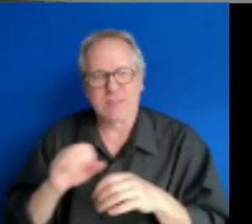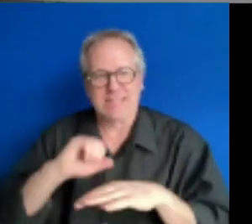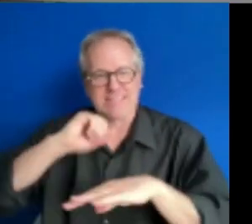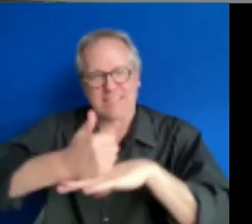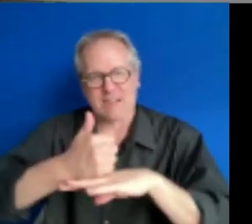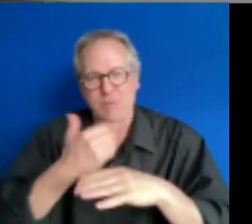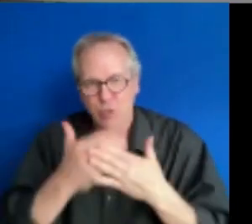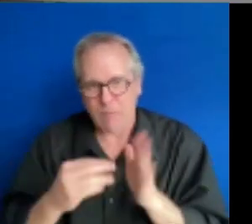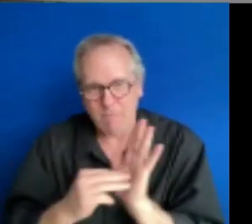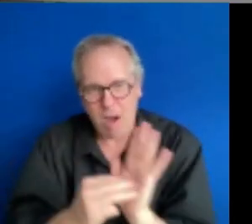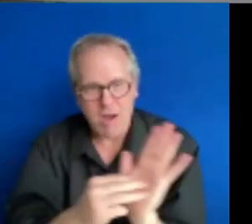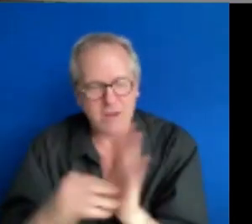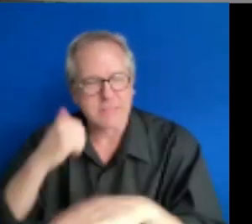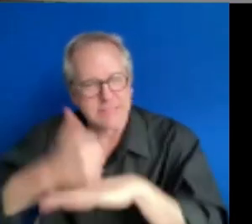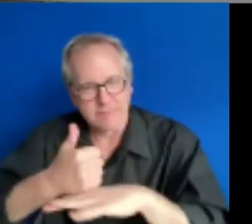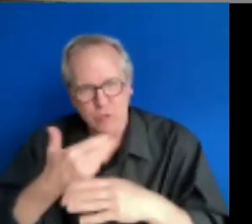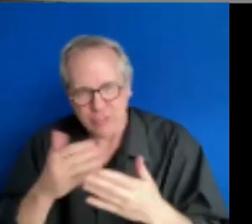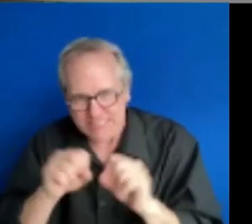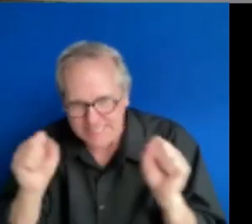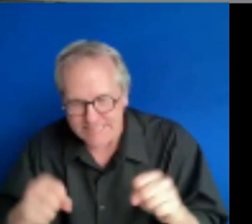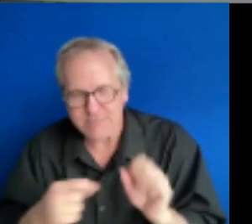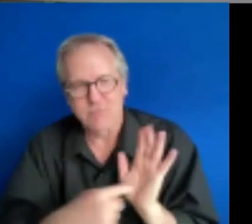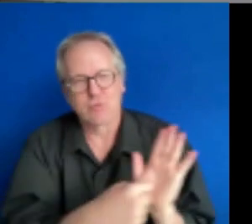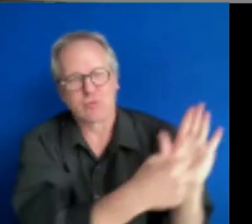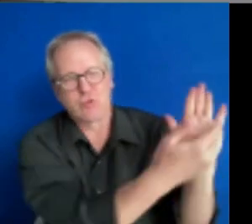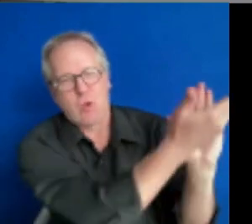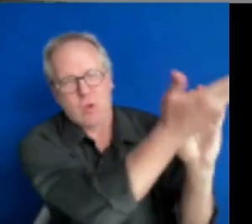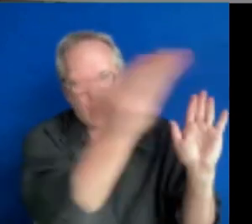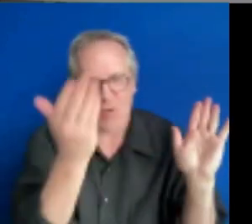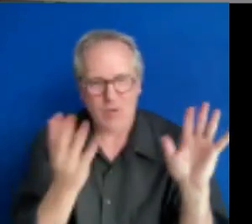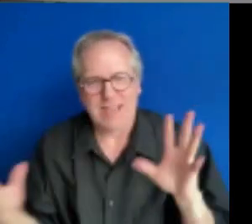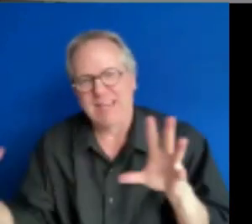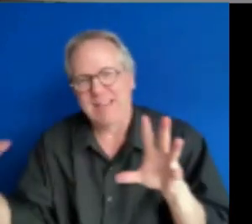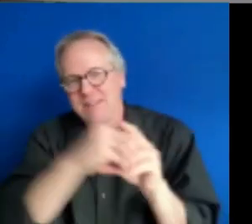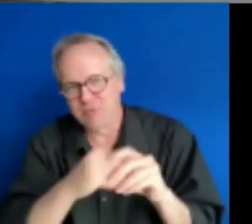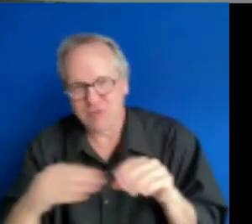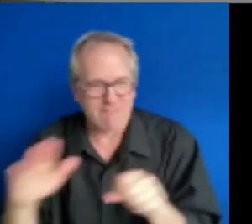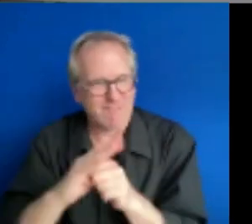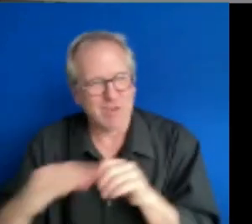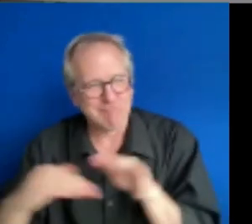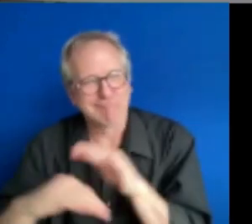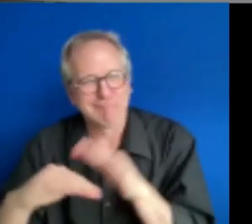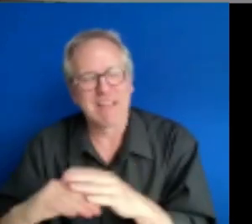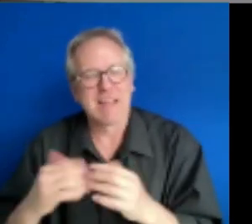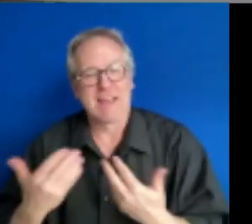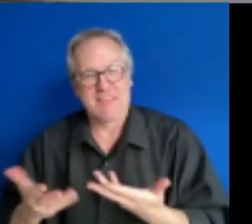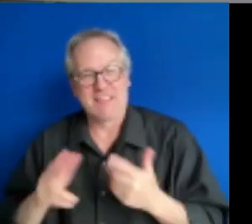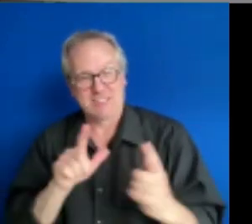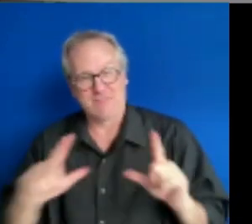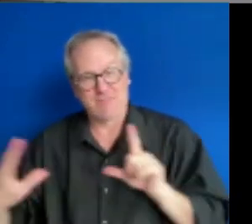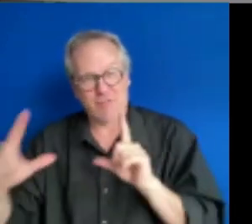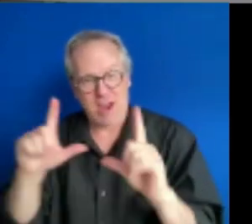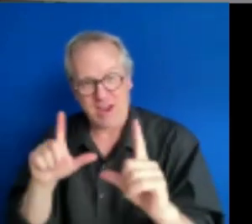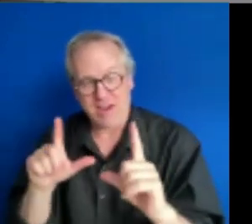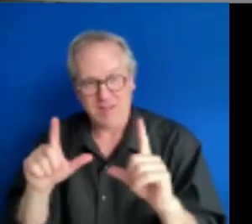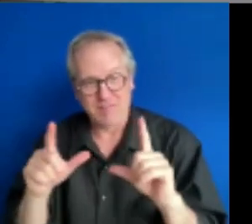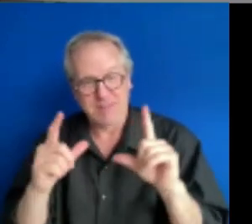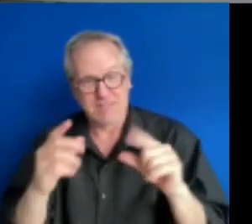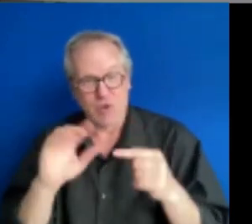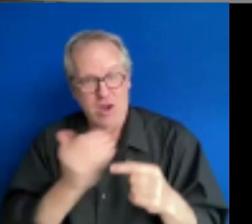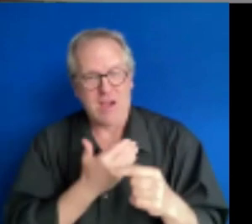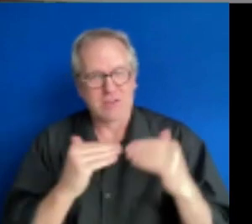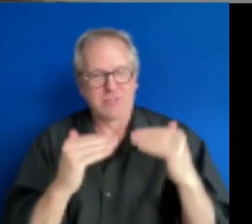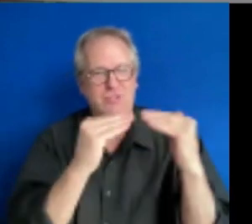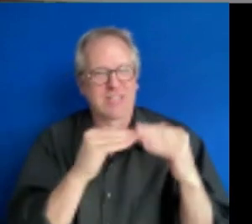good models of how to be fully inclusive and how to apply this frame to our justice